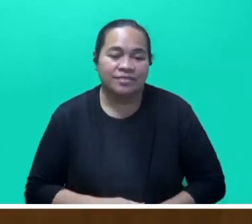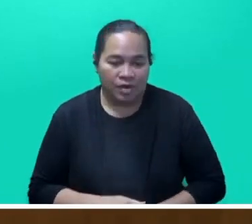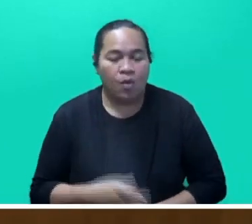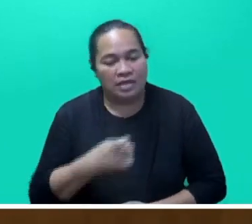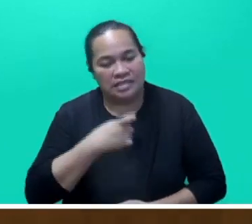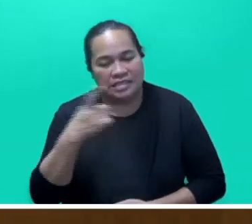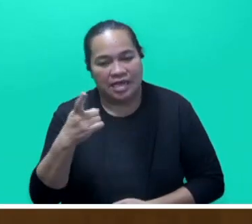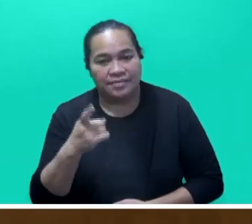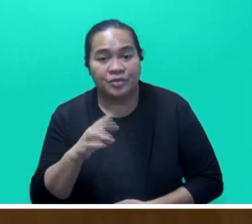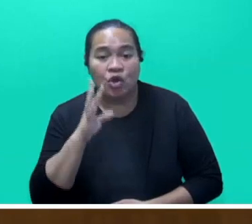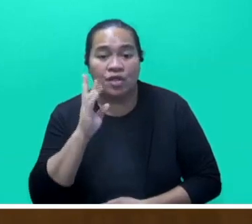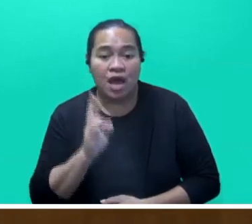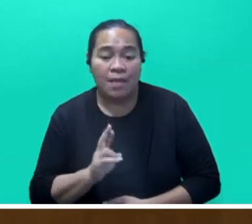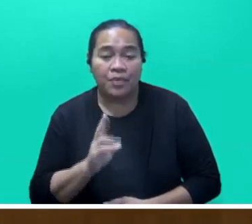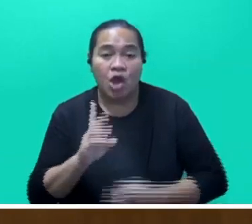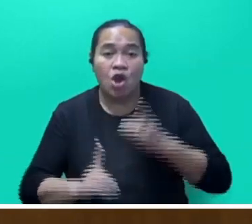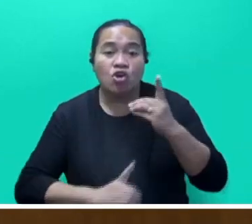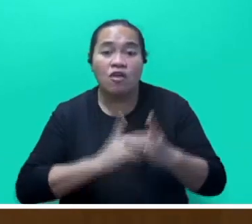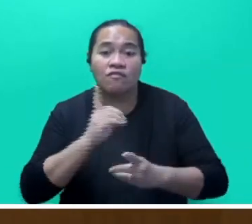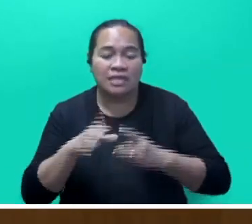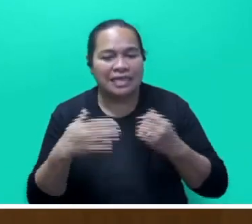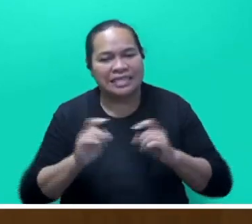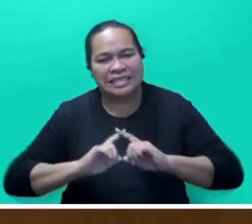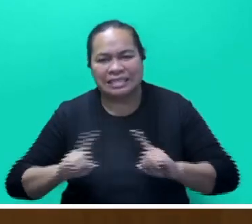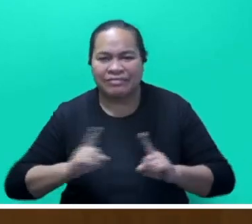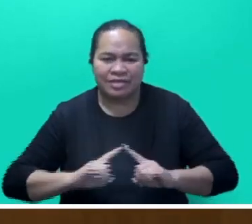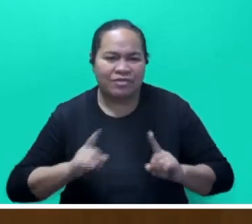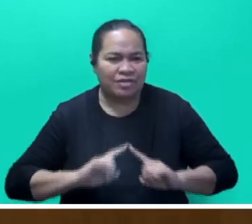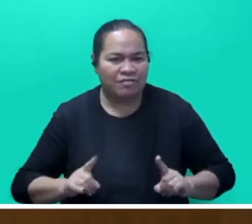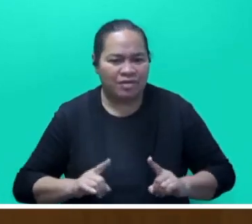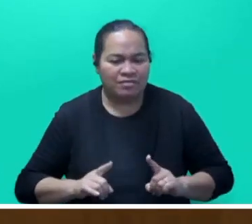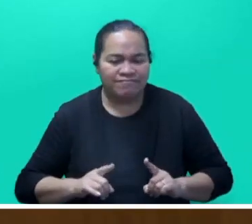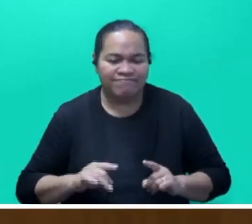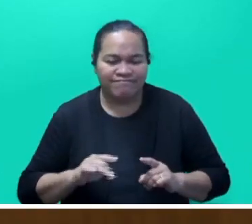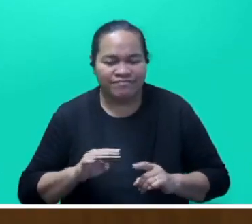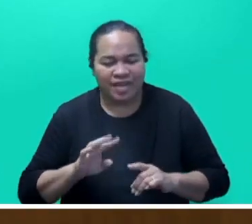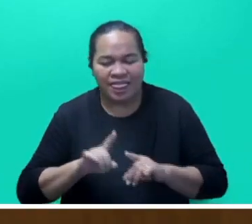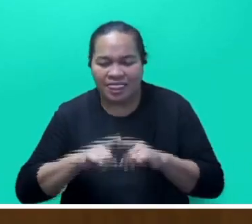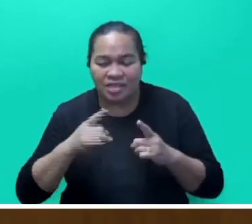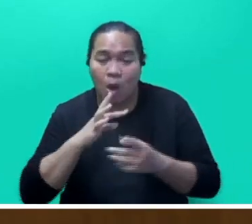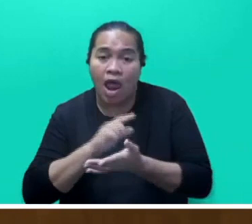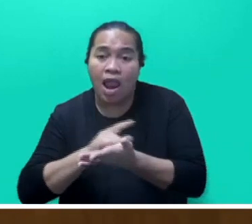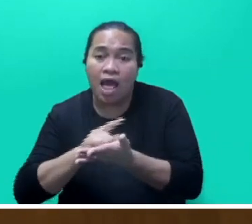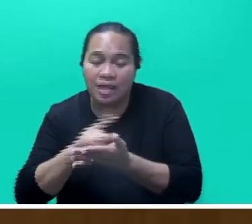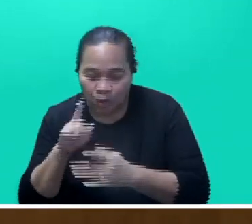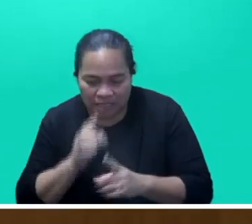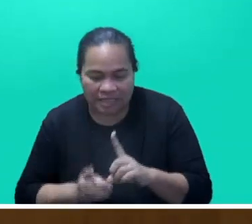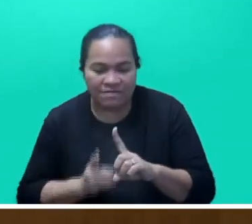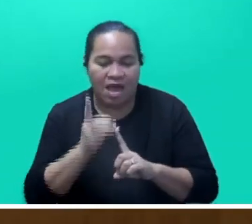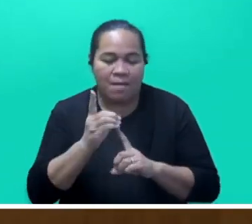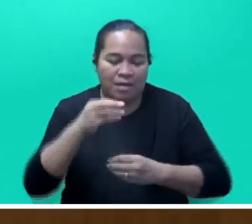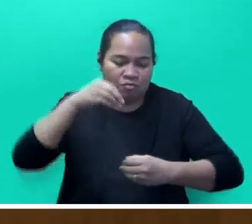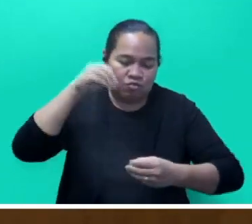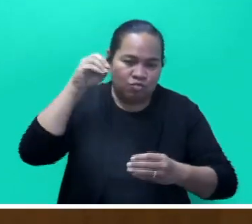and these conferences come up with all sorts of things that we later developed into our